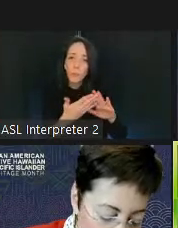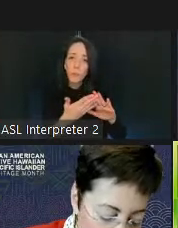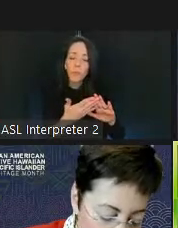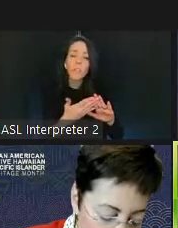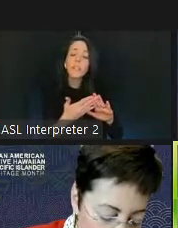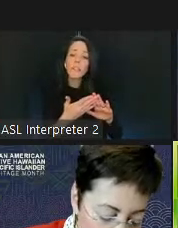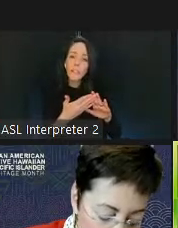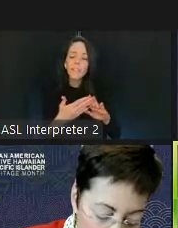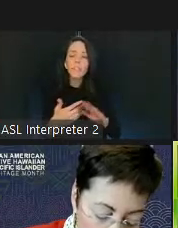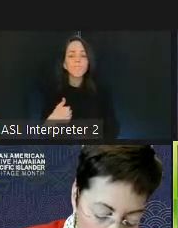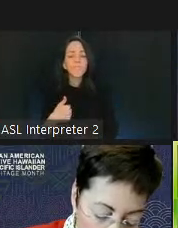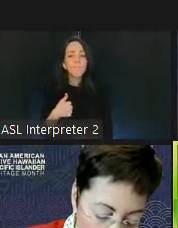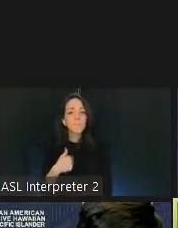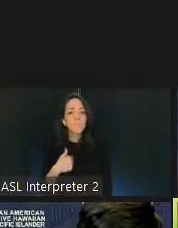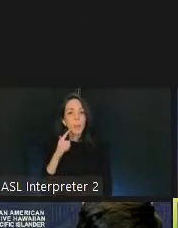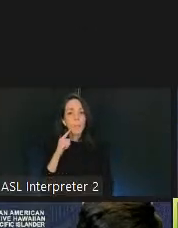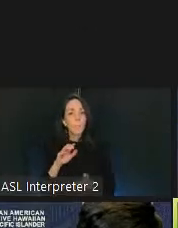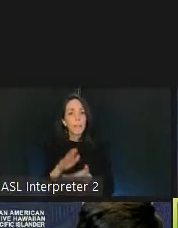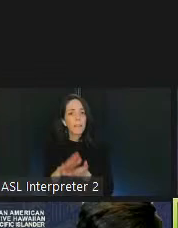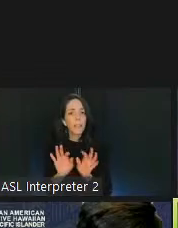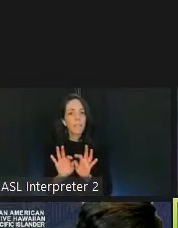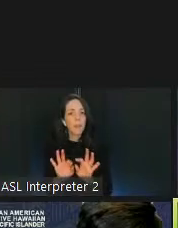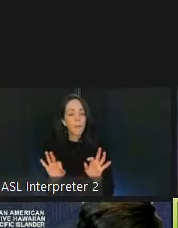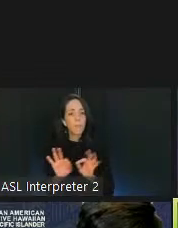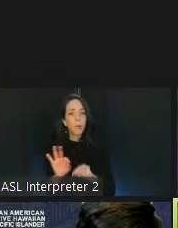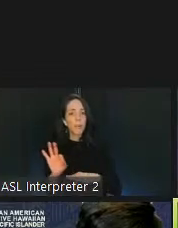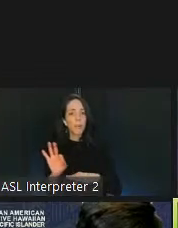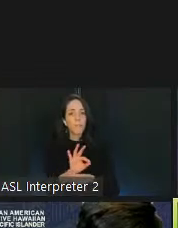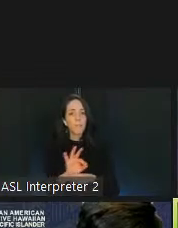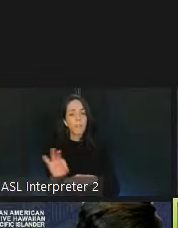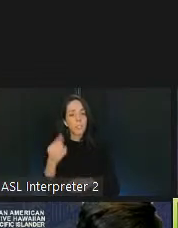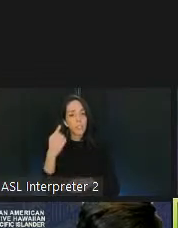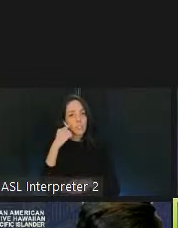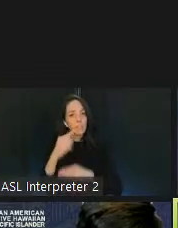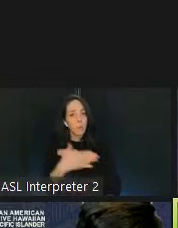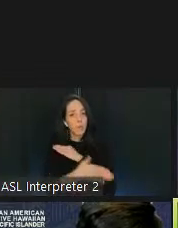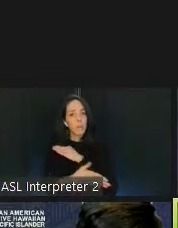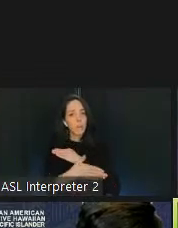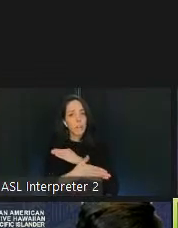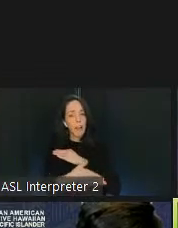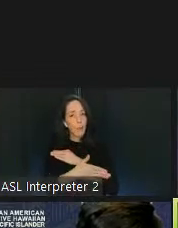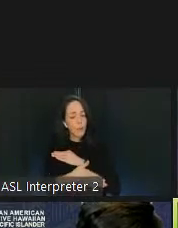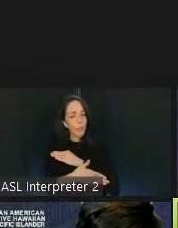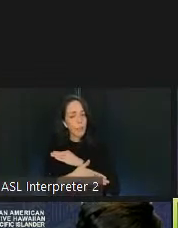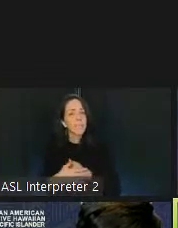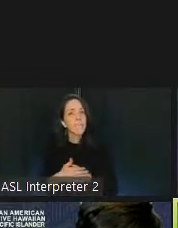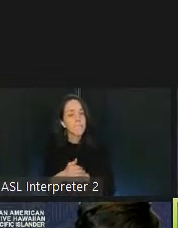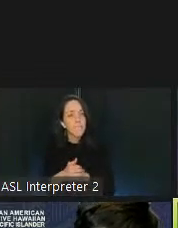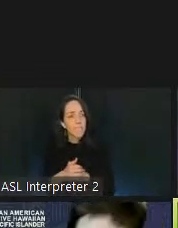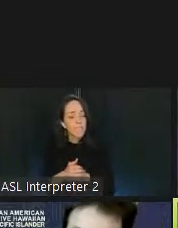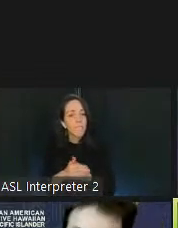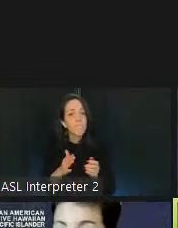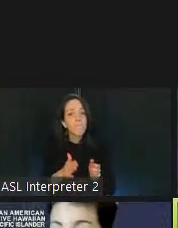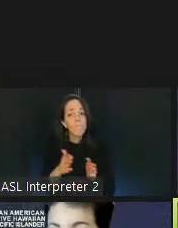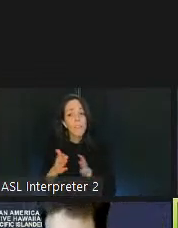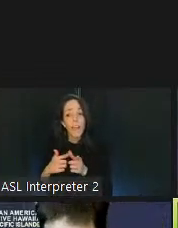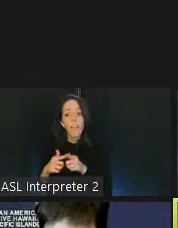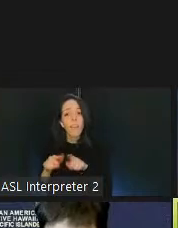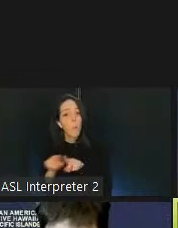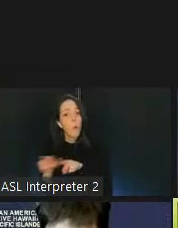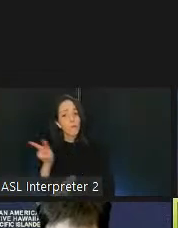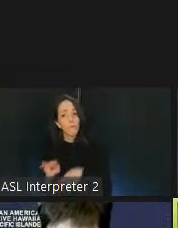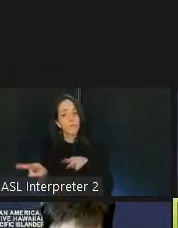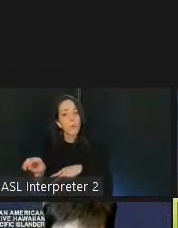core functions of county government are for Oregon, and any additional